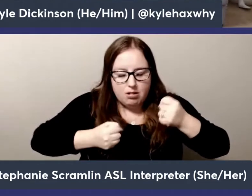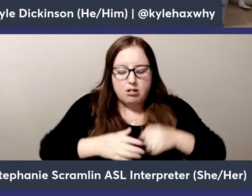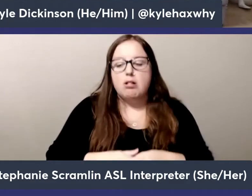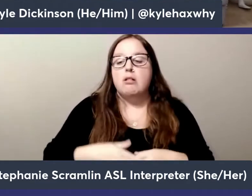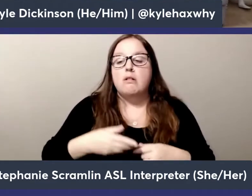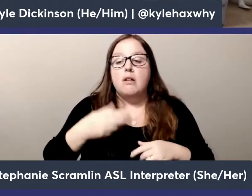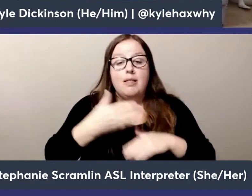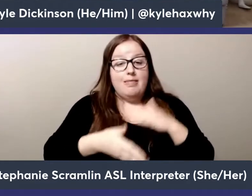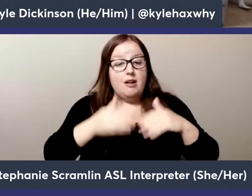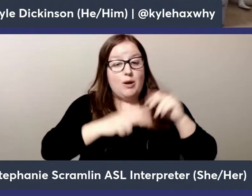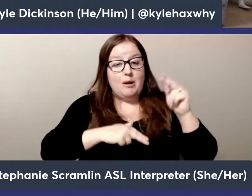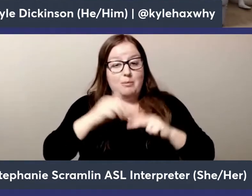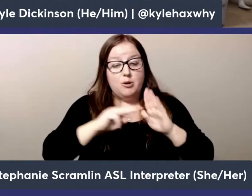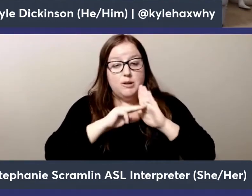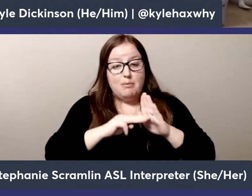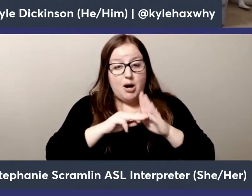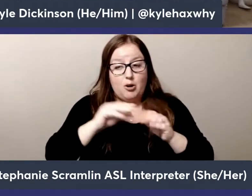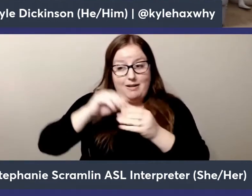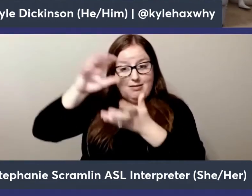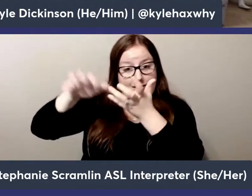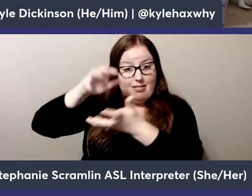build a model in the cloud,